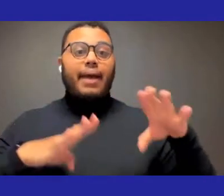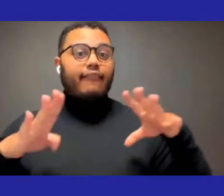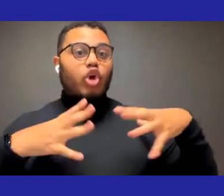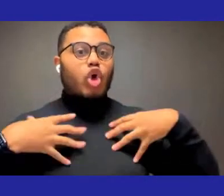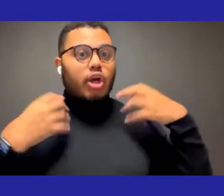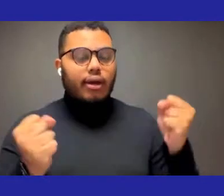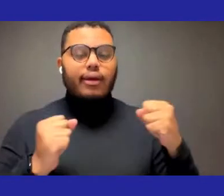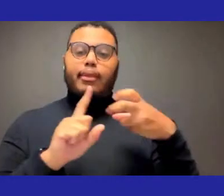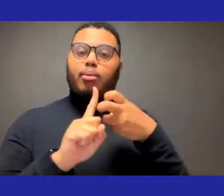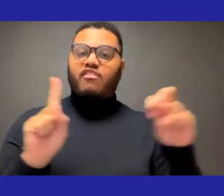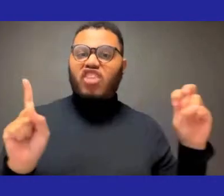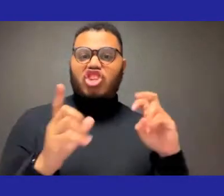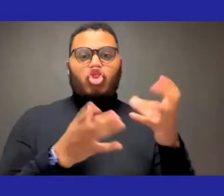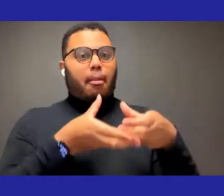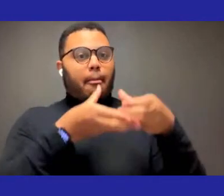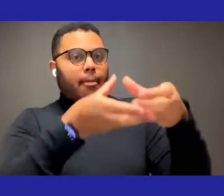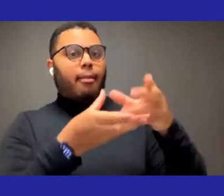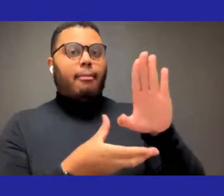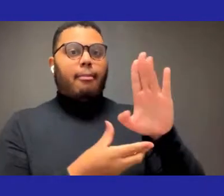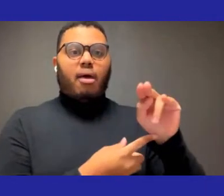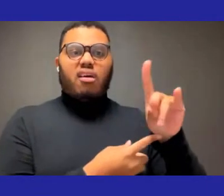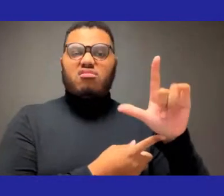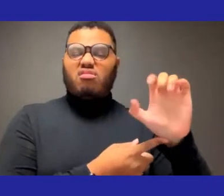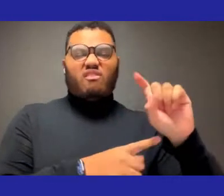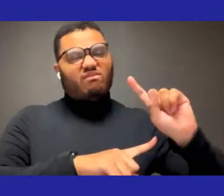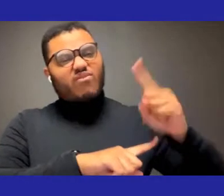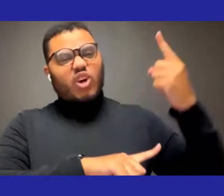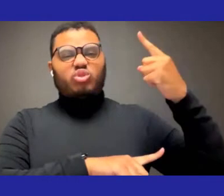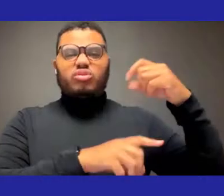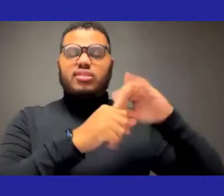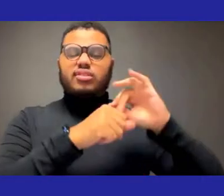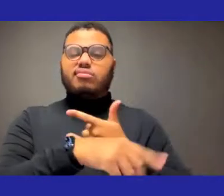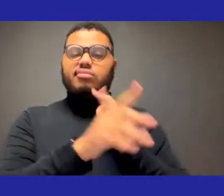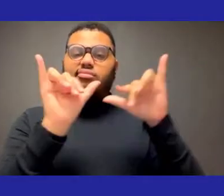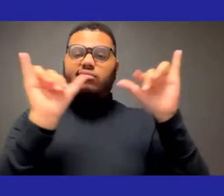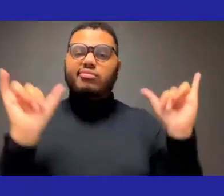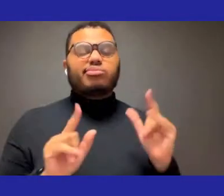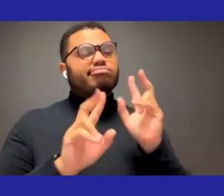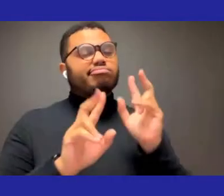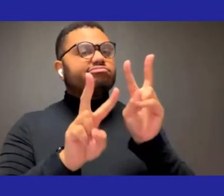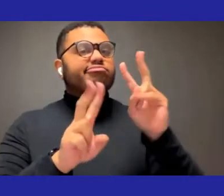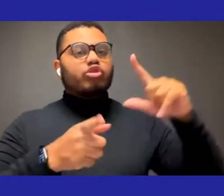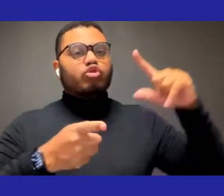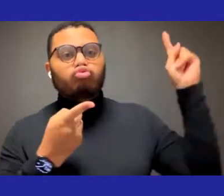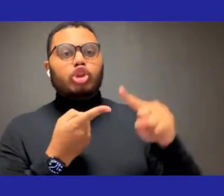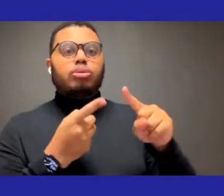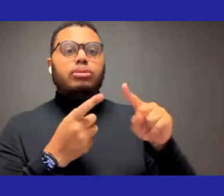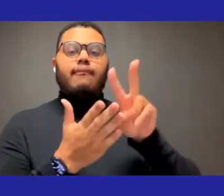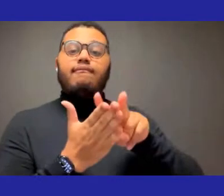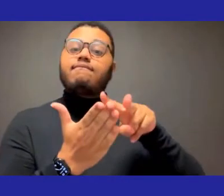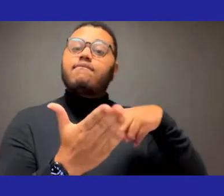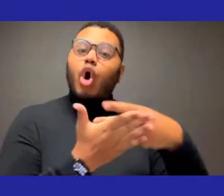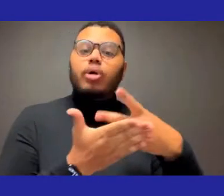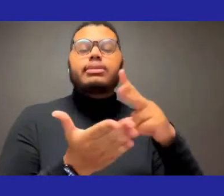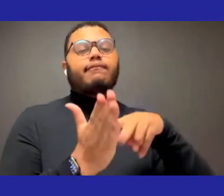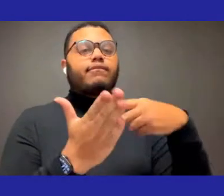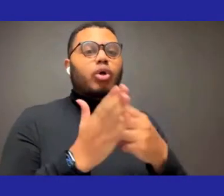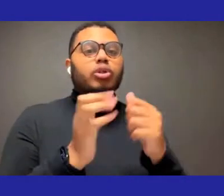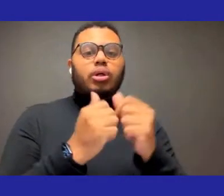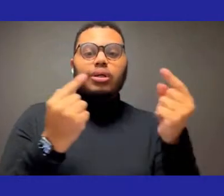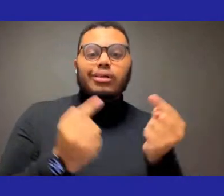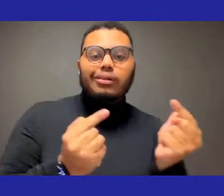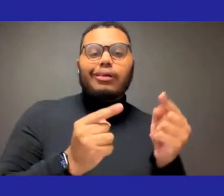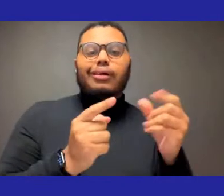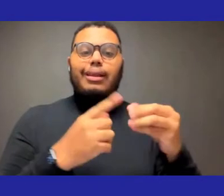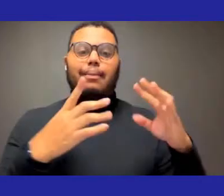Bundle, which is the first ever in our system. We look forward to reducing falls and falls with injury within the behavioral health service line. We